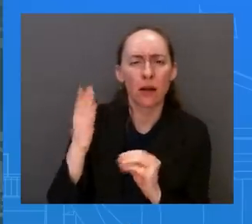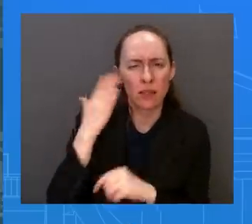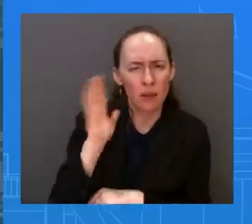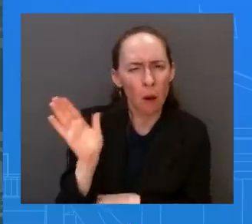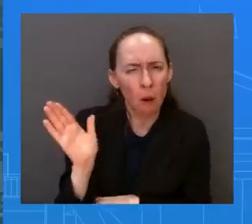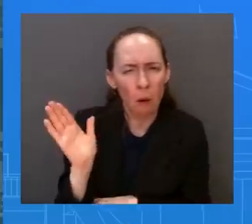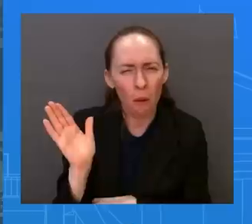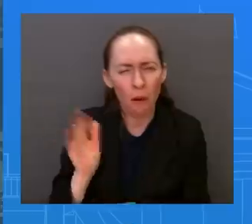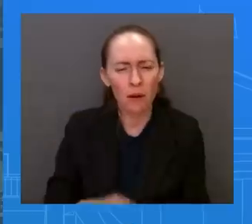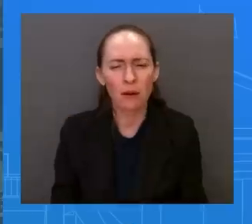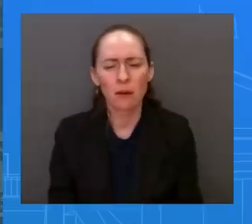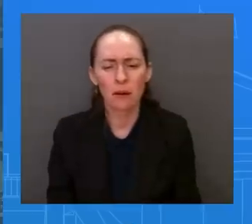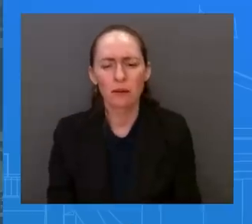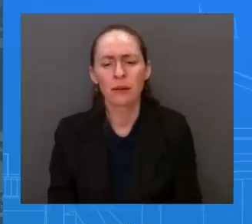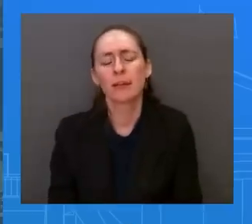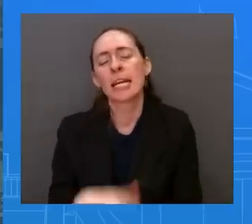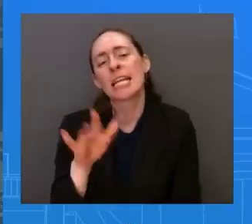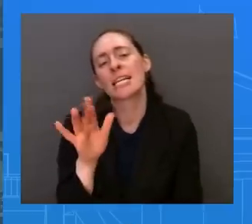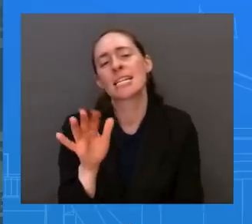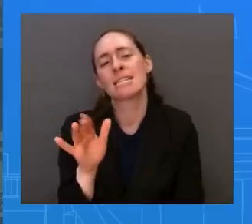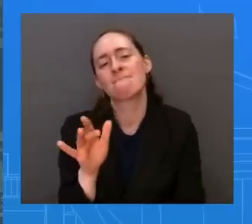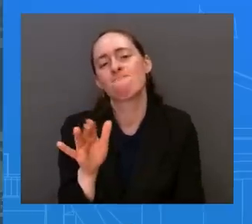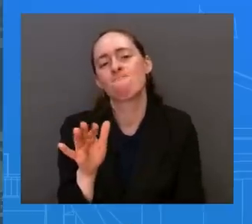when the PRC government surveillance balloons